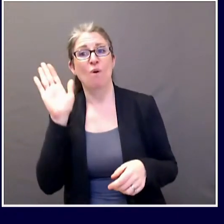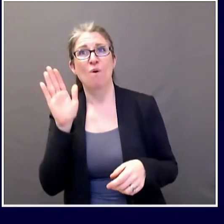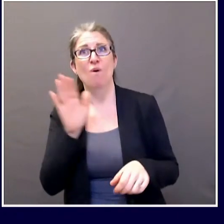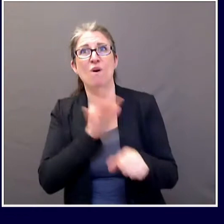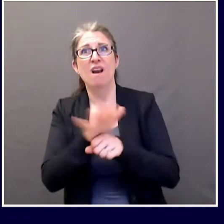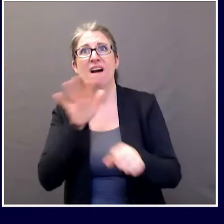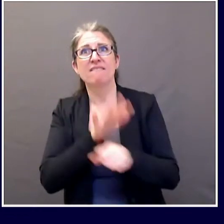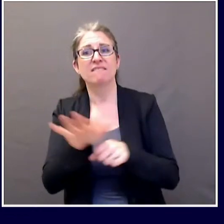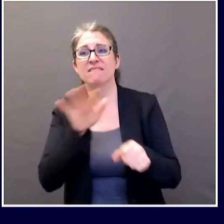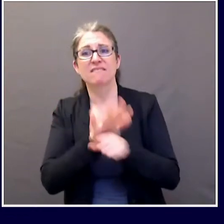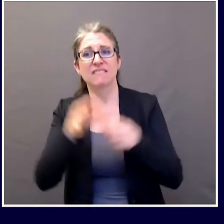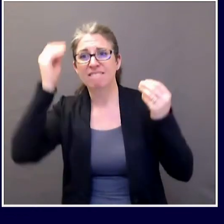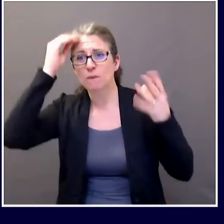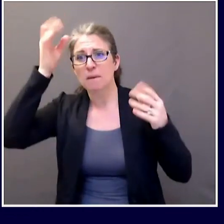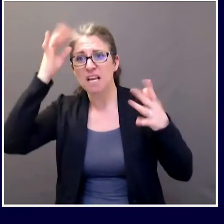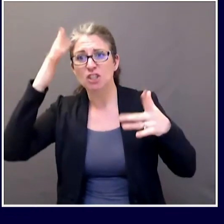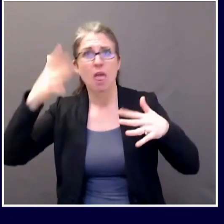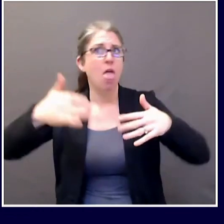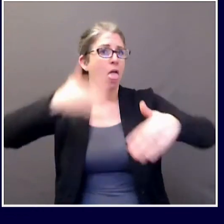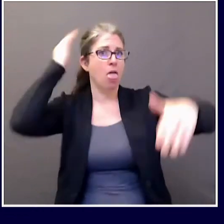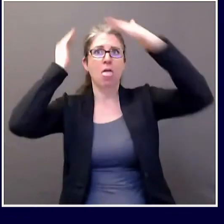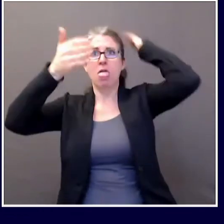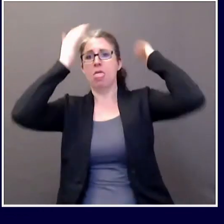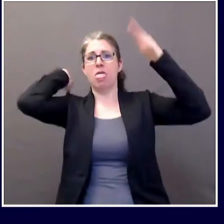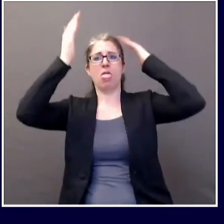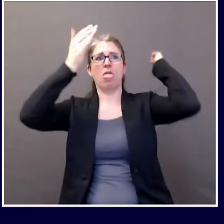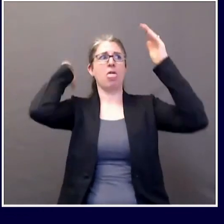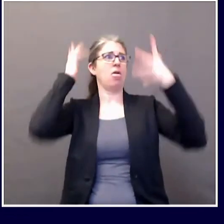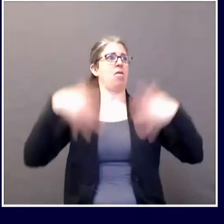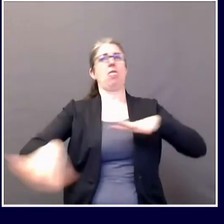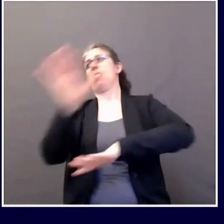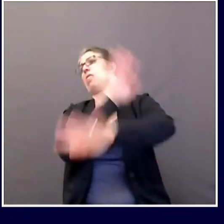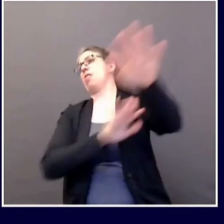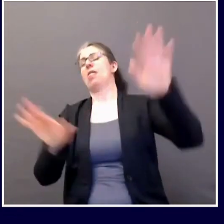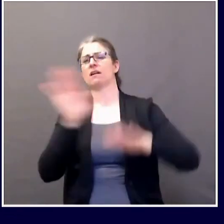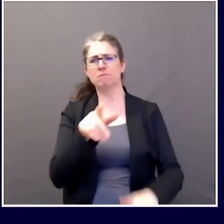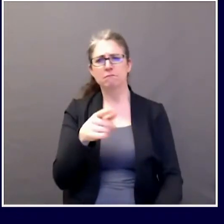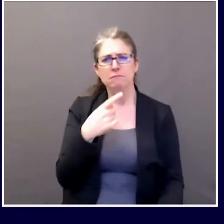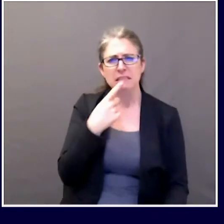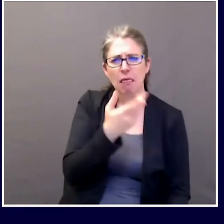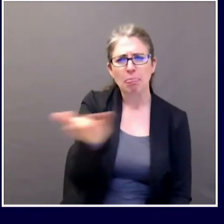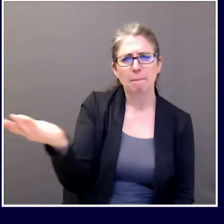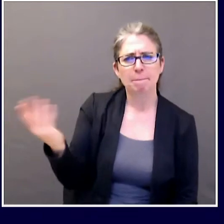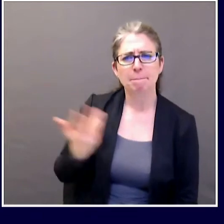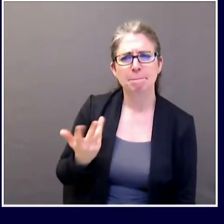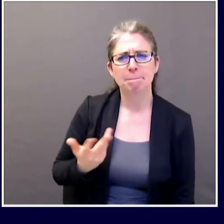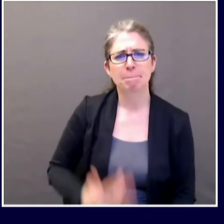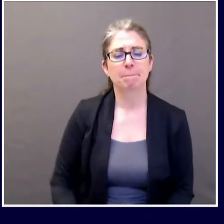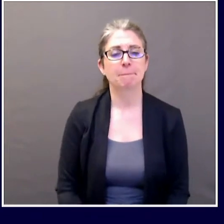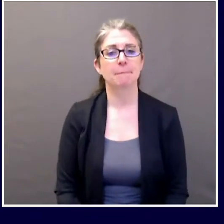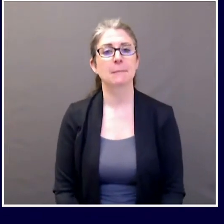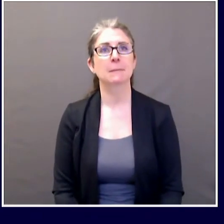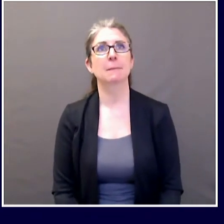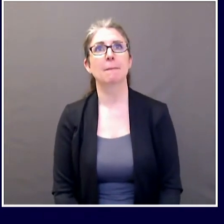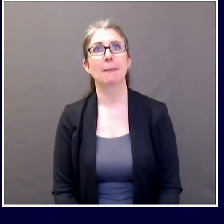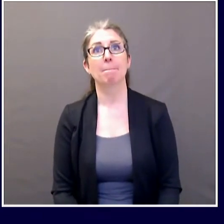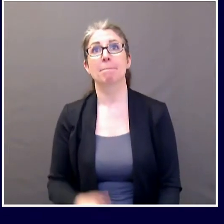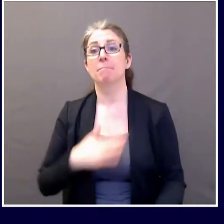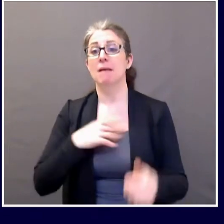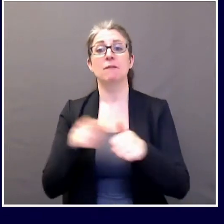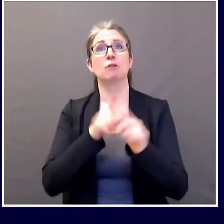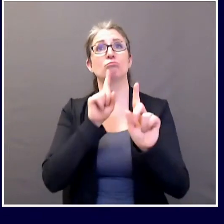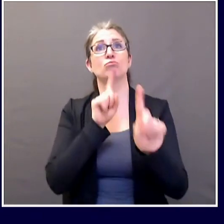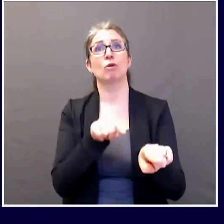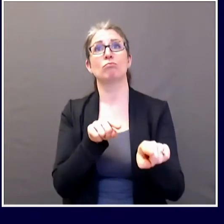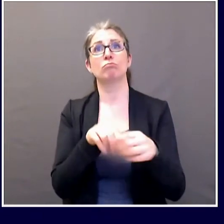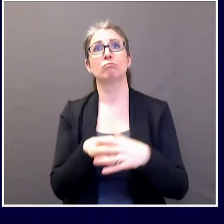say to them first is, what information would they like to have? What questions do they have that are outstanding that we